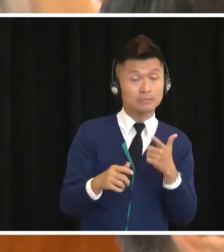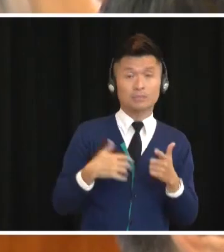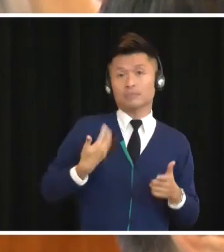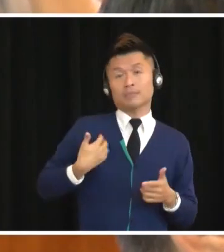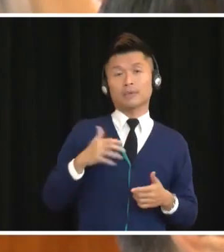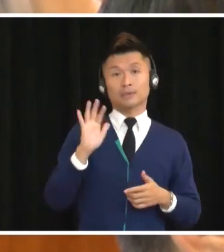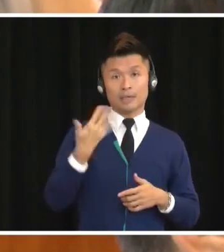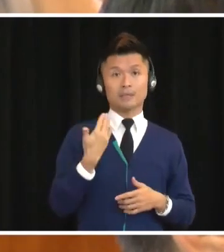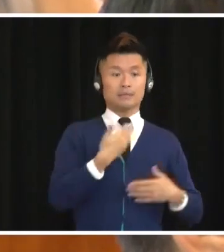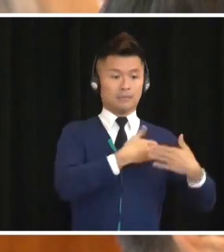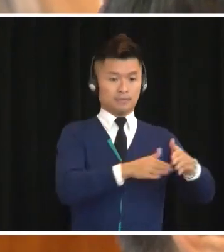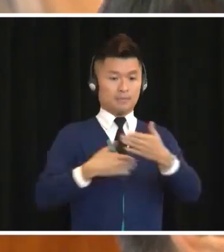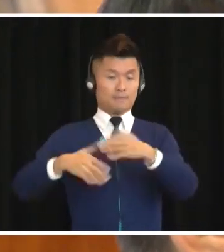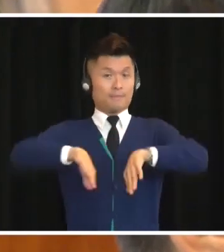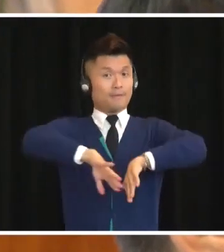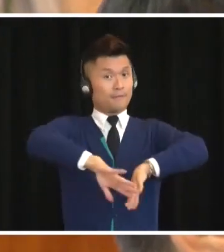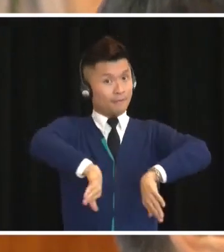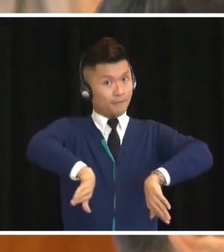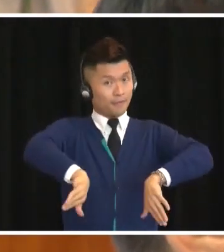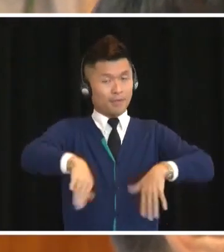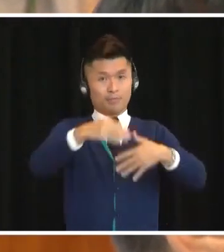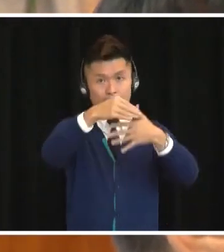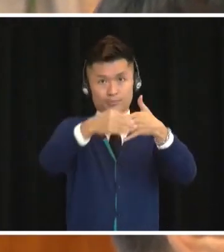detained separately.